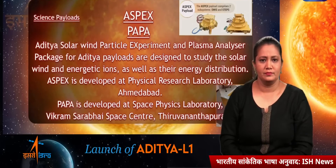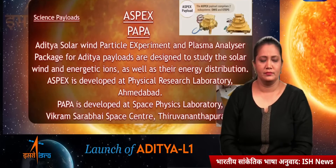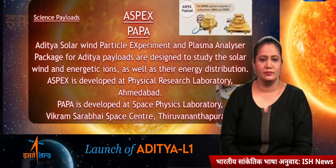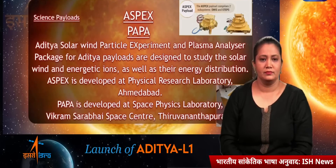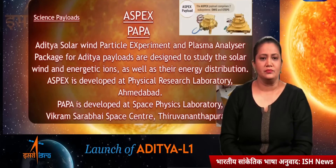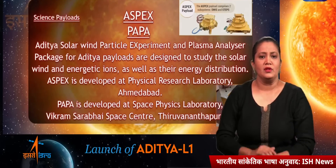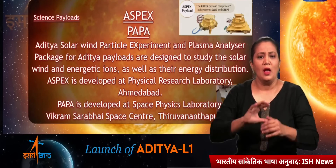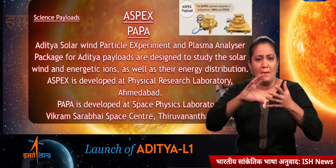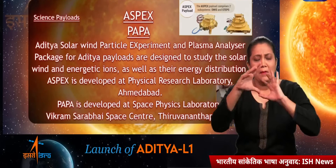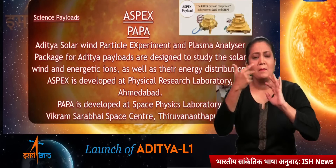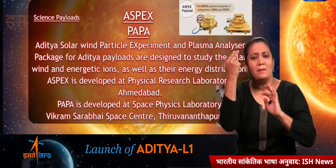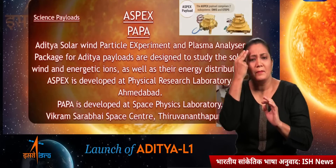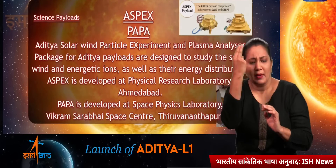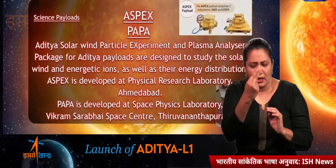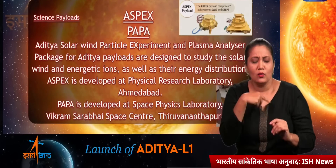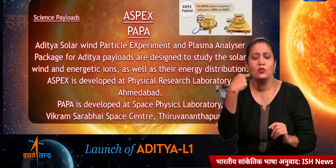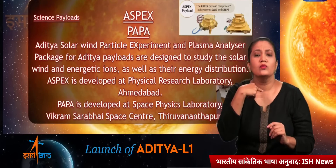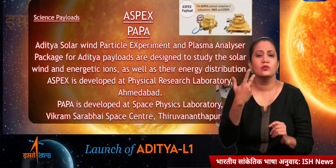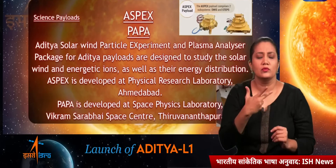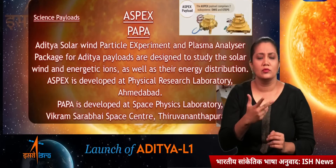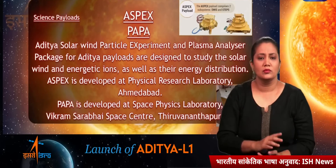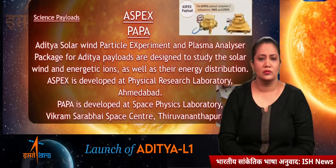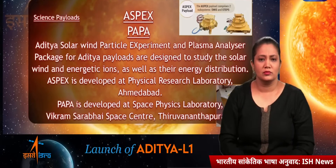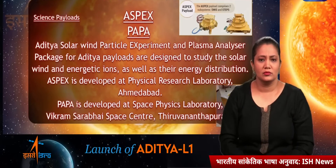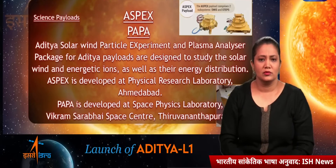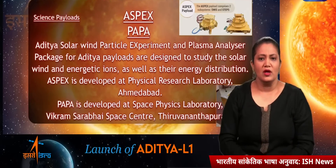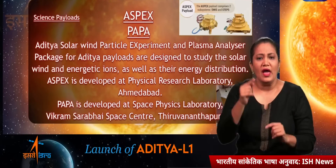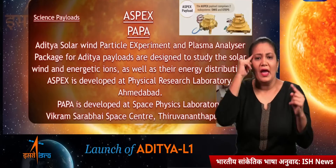is designed to